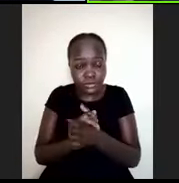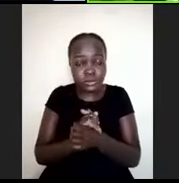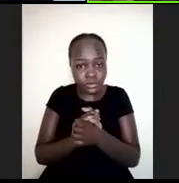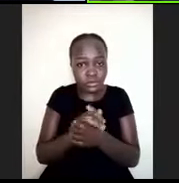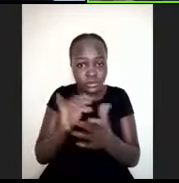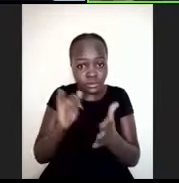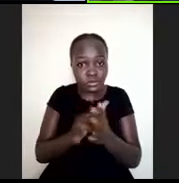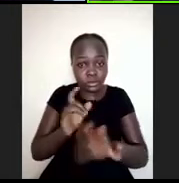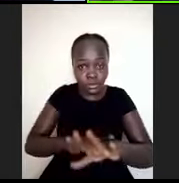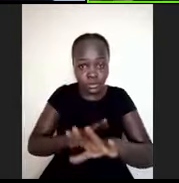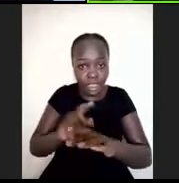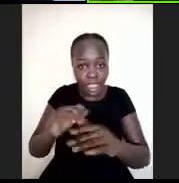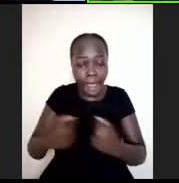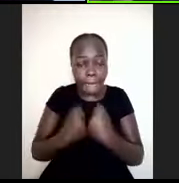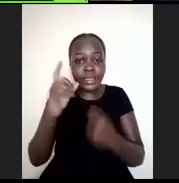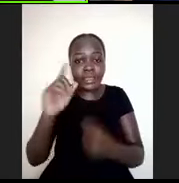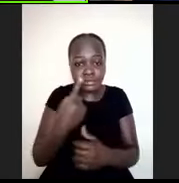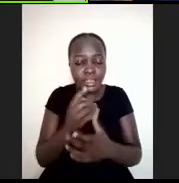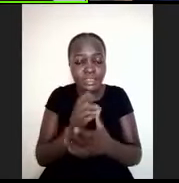it happens, I will remember.